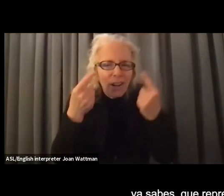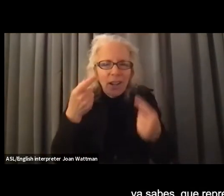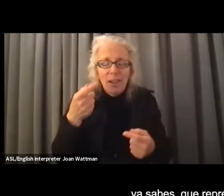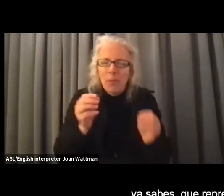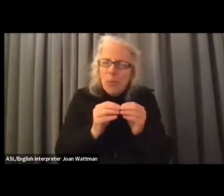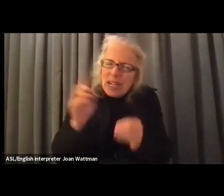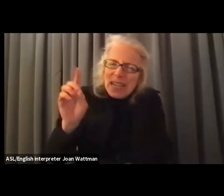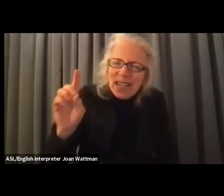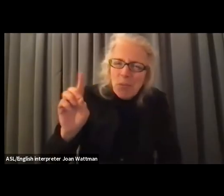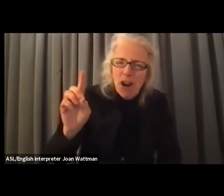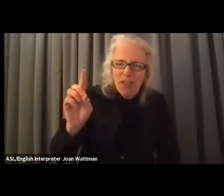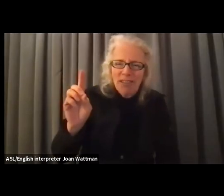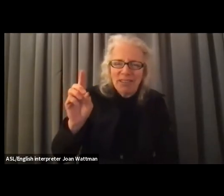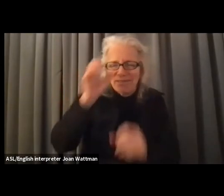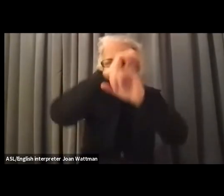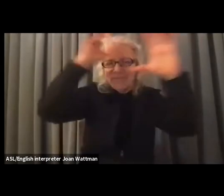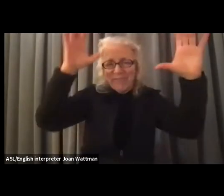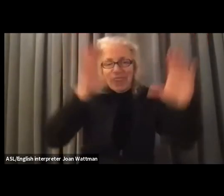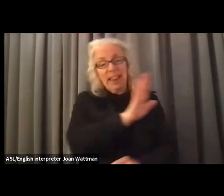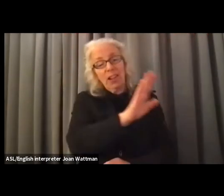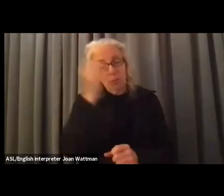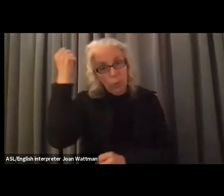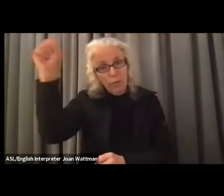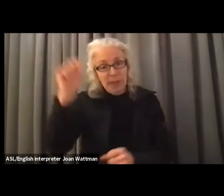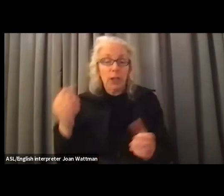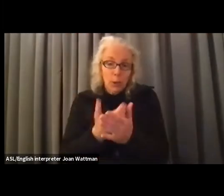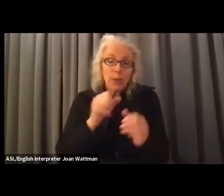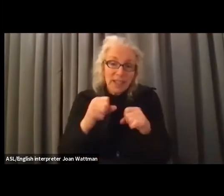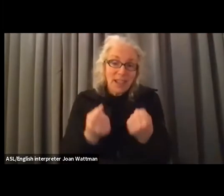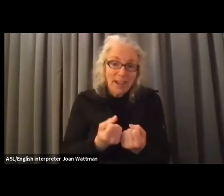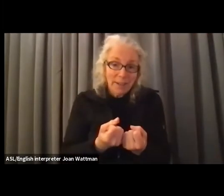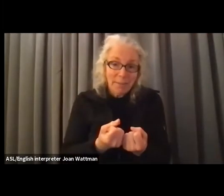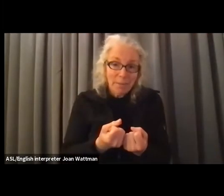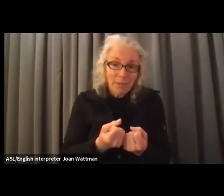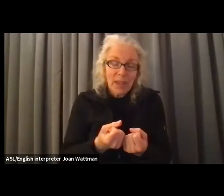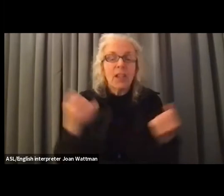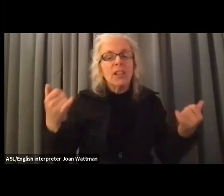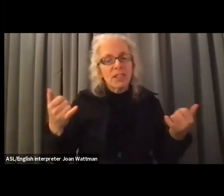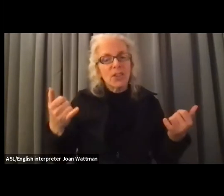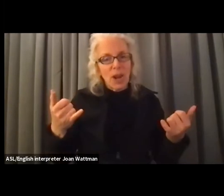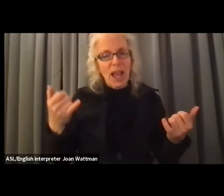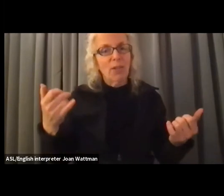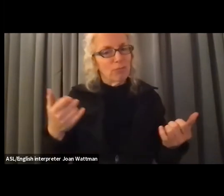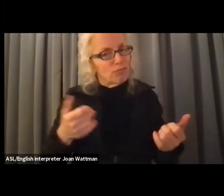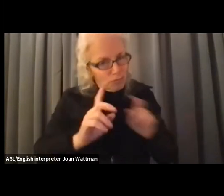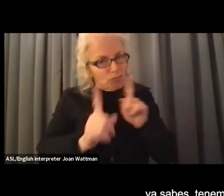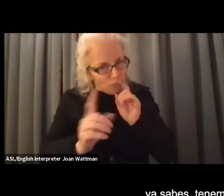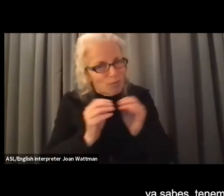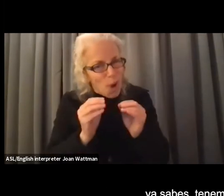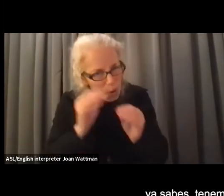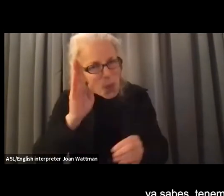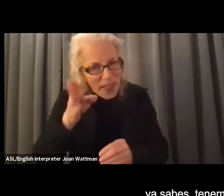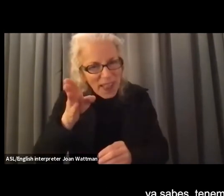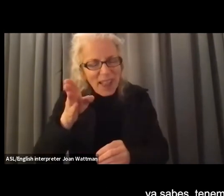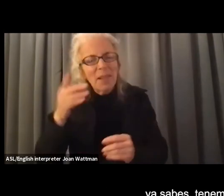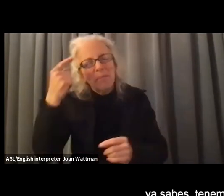democratic vision of a movement and of a new society. So as we continue this conversation, we